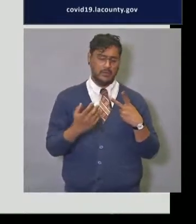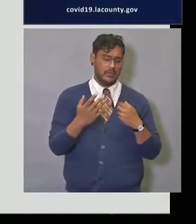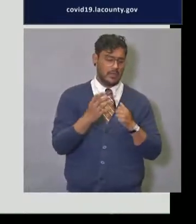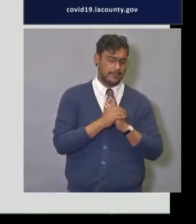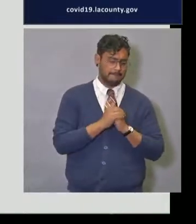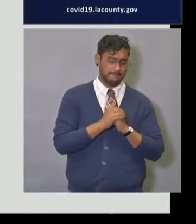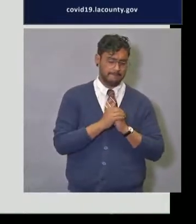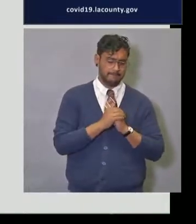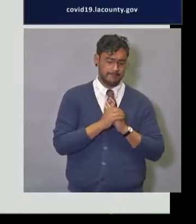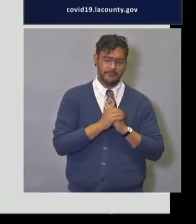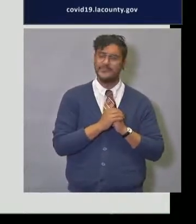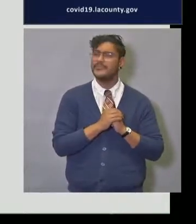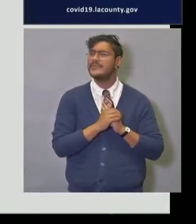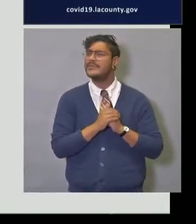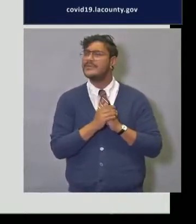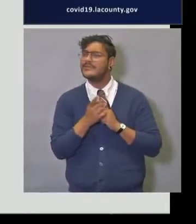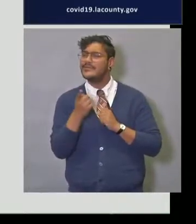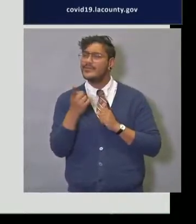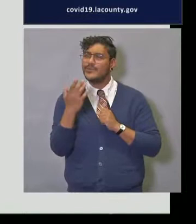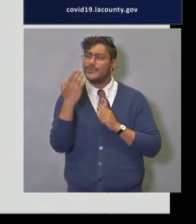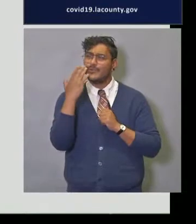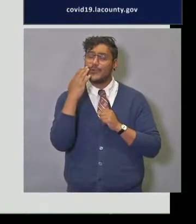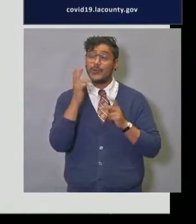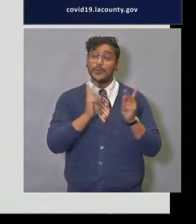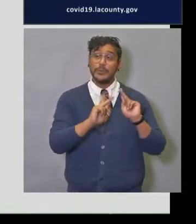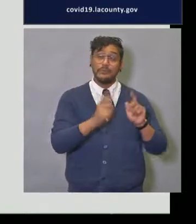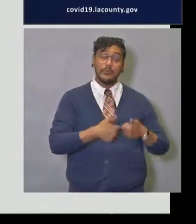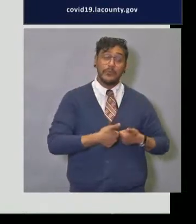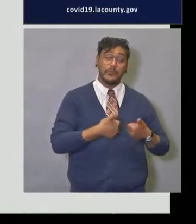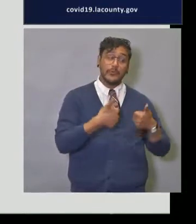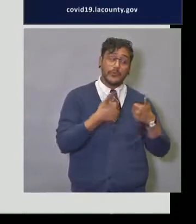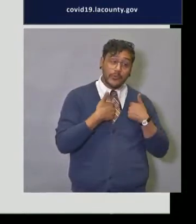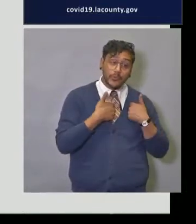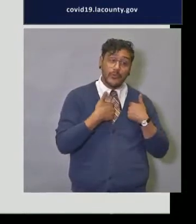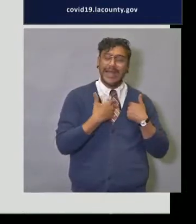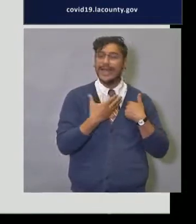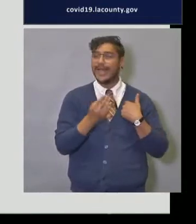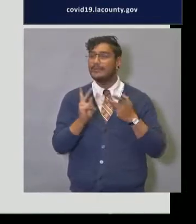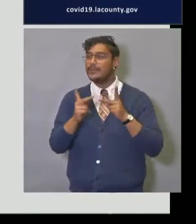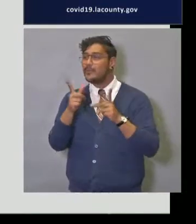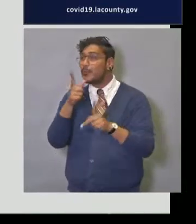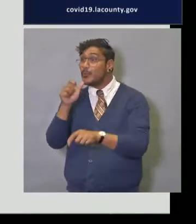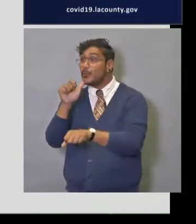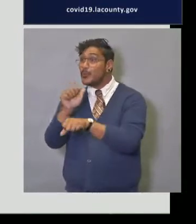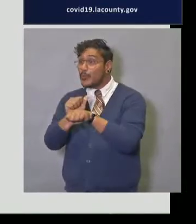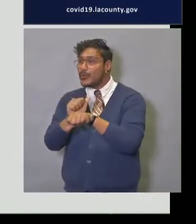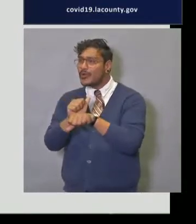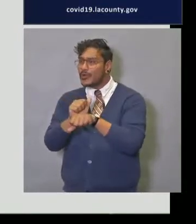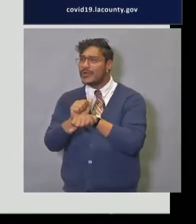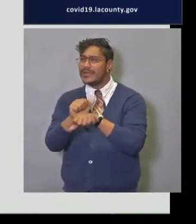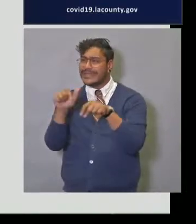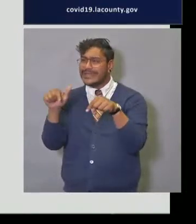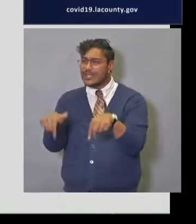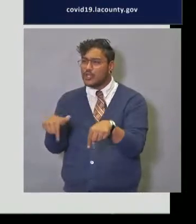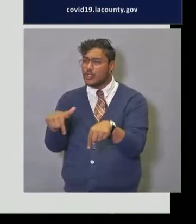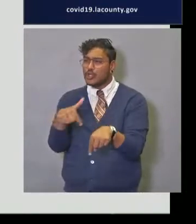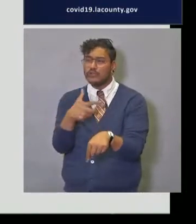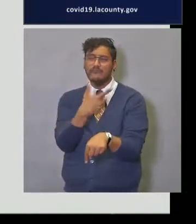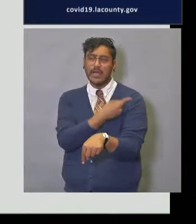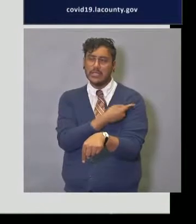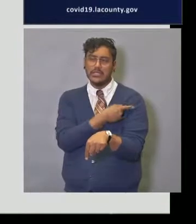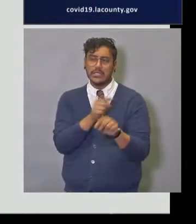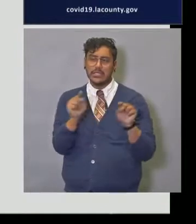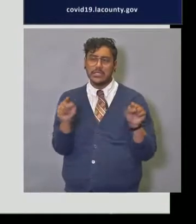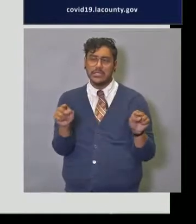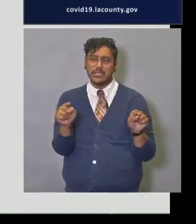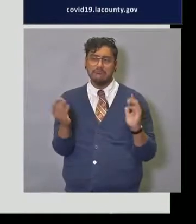do you have a breakdown of residents versus people who simply work in the county who are getting vaccinated here? And then I was confused